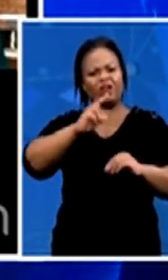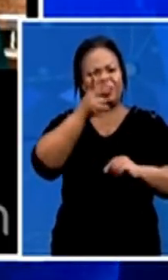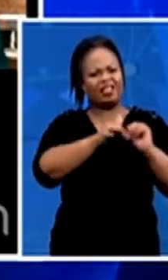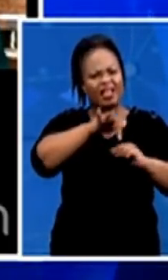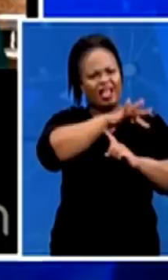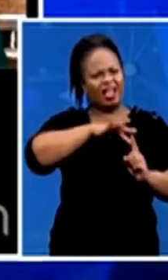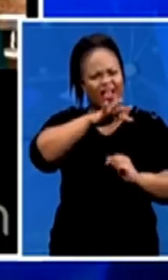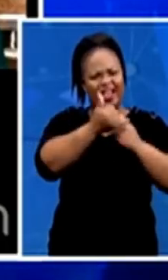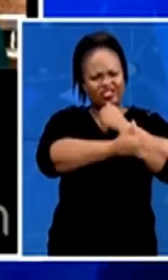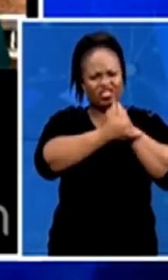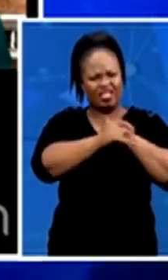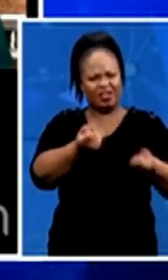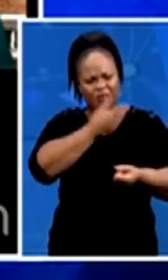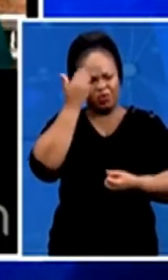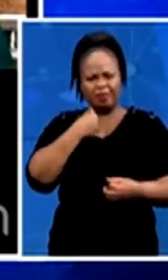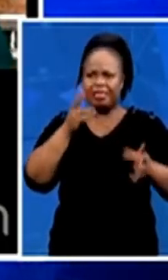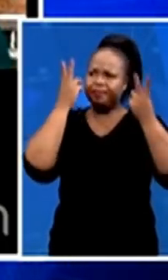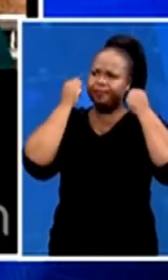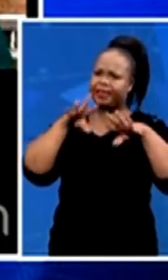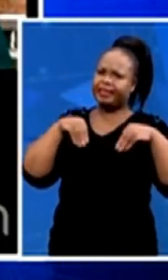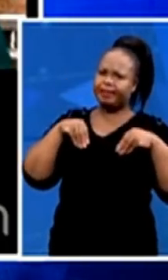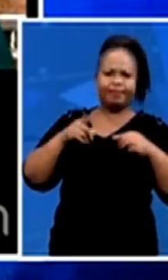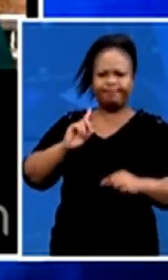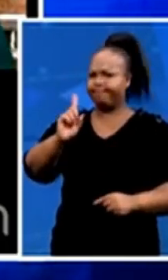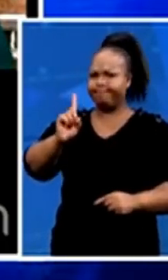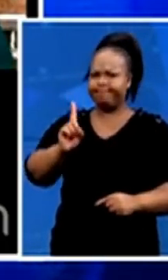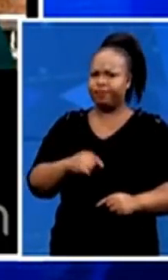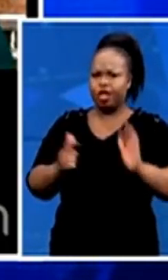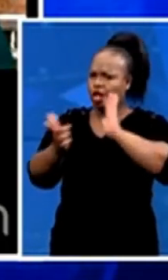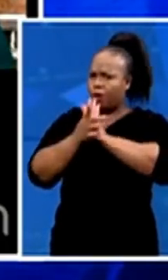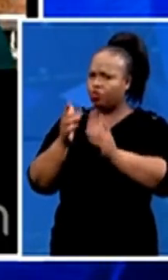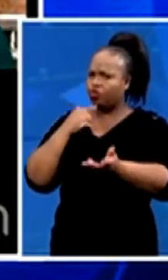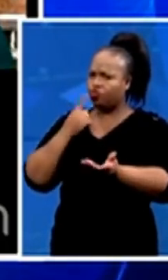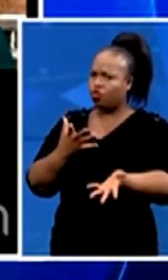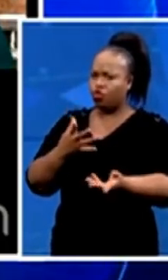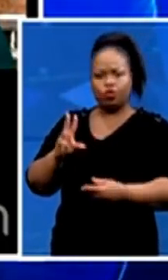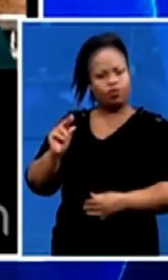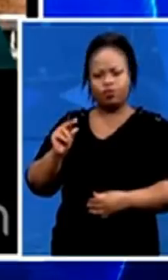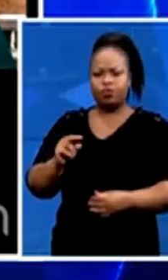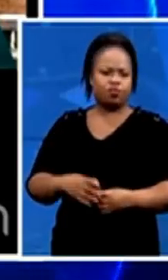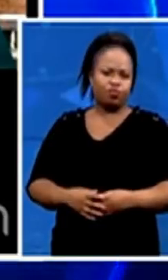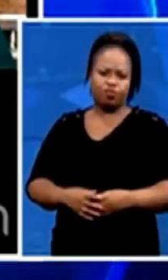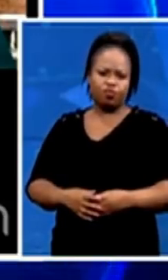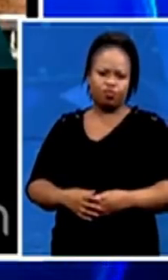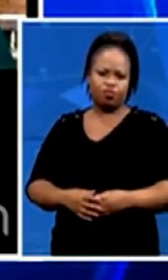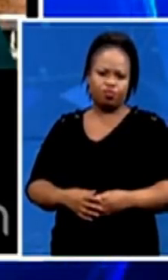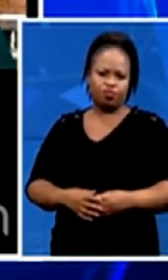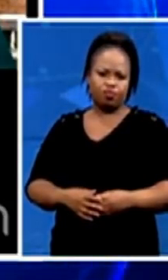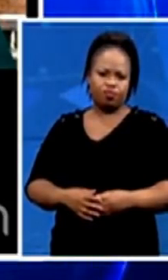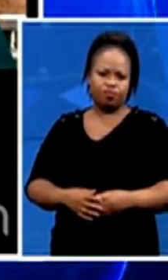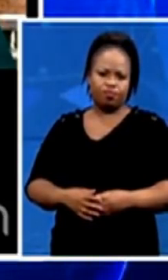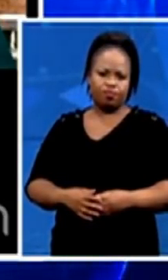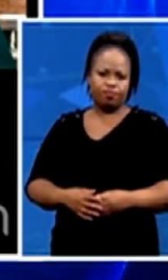It simply cannot be our law, just even at the level of logic. Surely, particularly when you